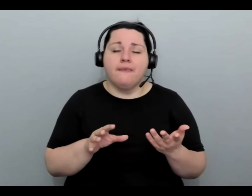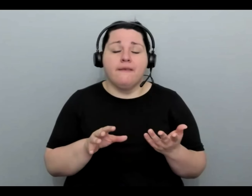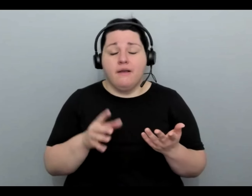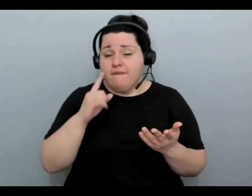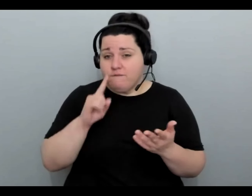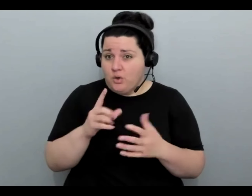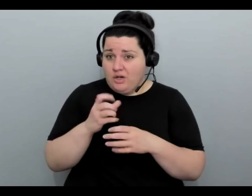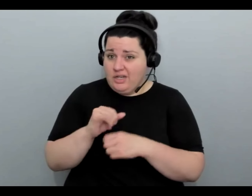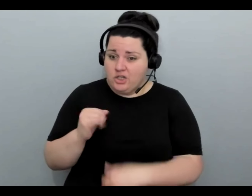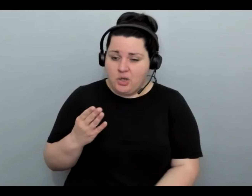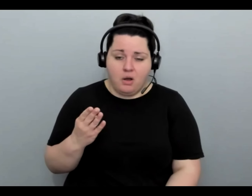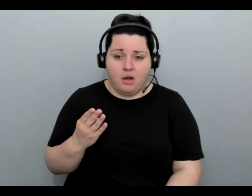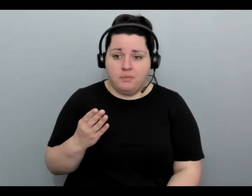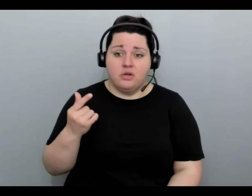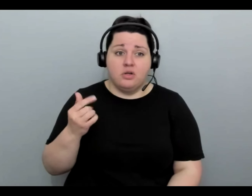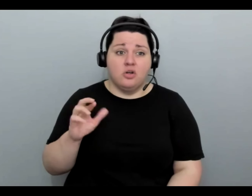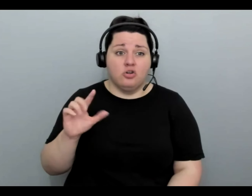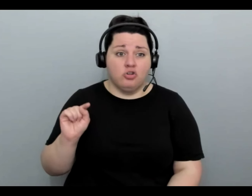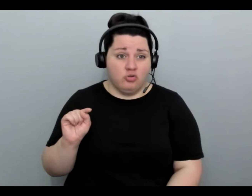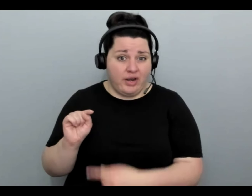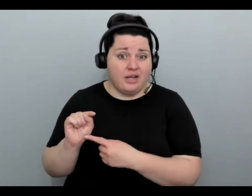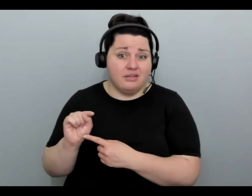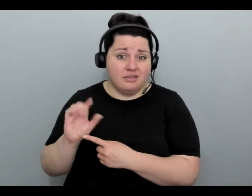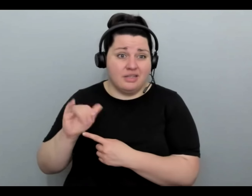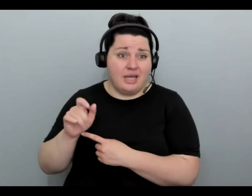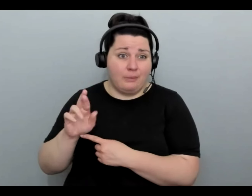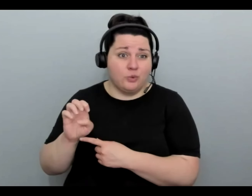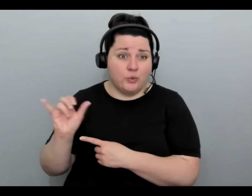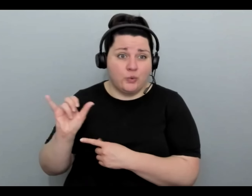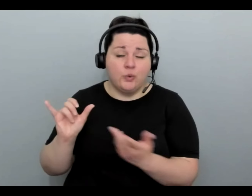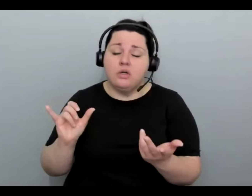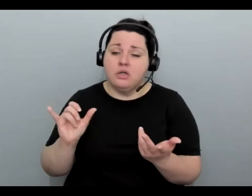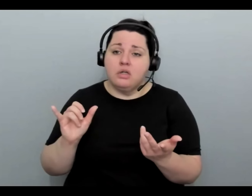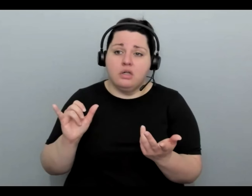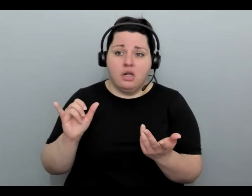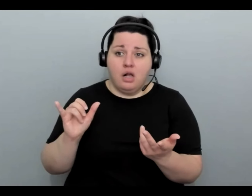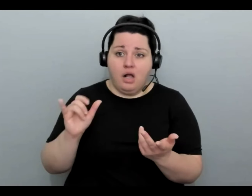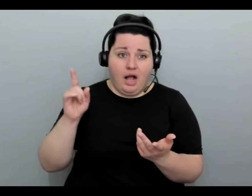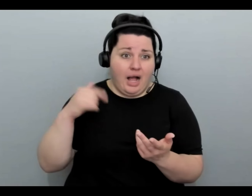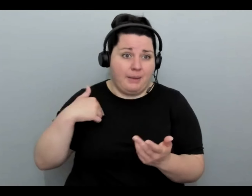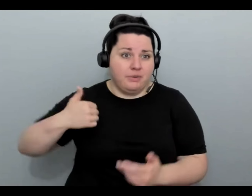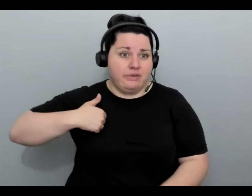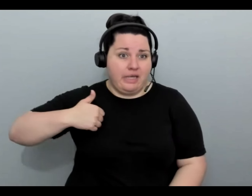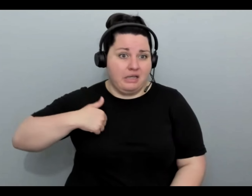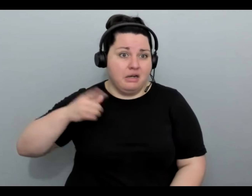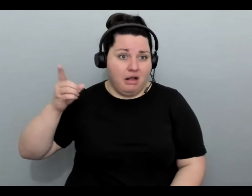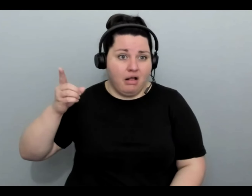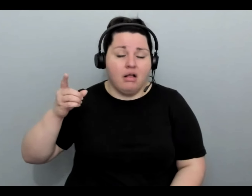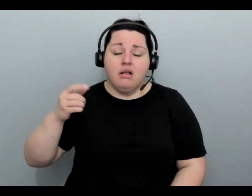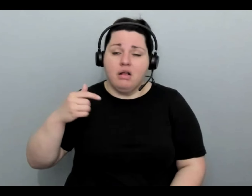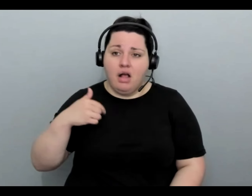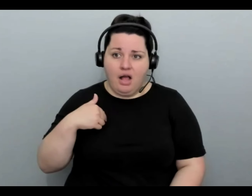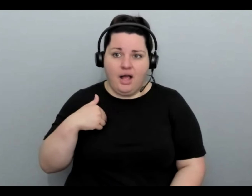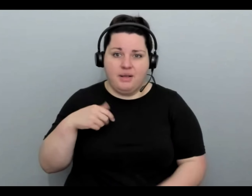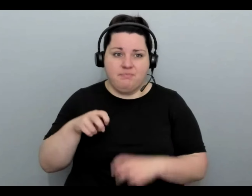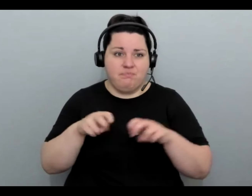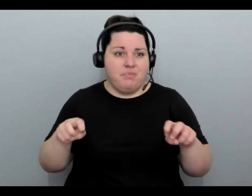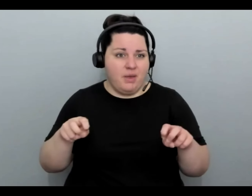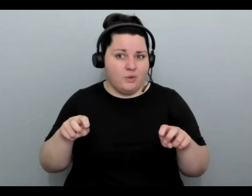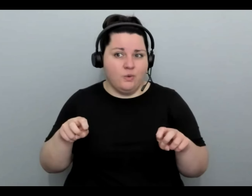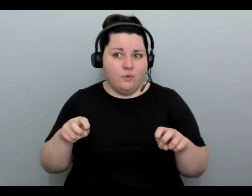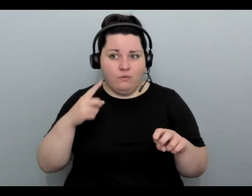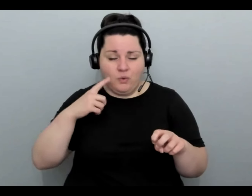job, I'm seeing that with grant capture as well. So I'm up in Canada, and I serve on one of the panels for it's